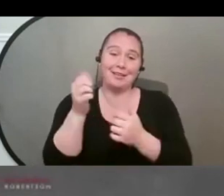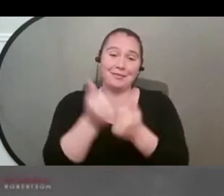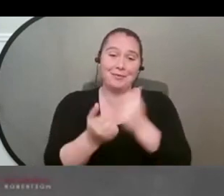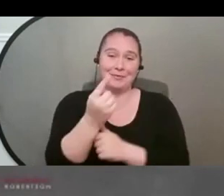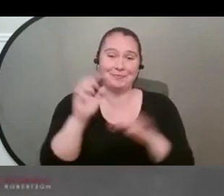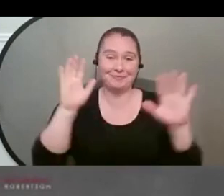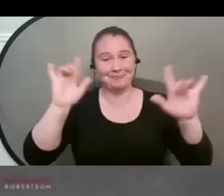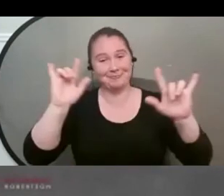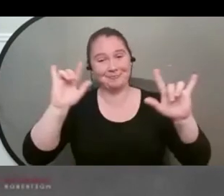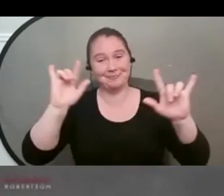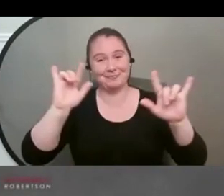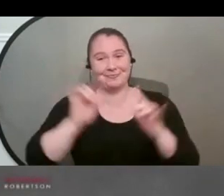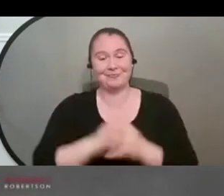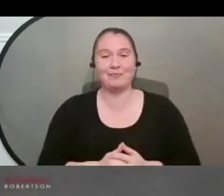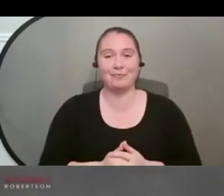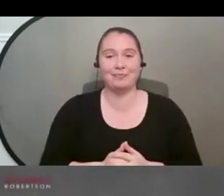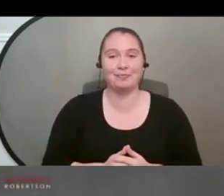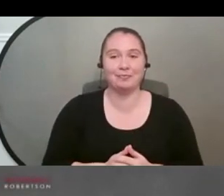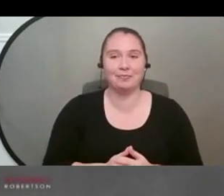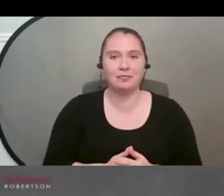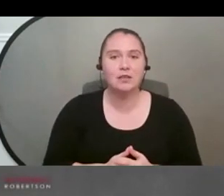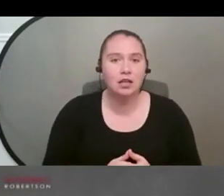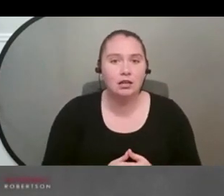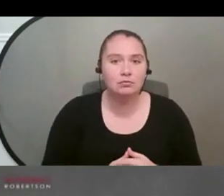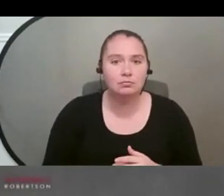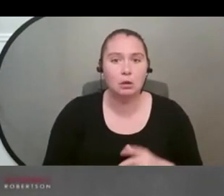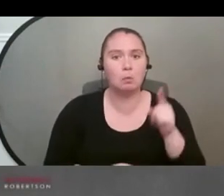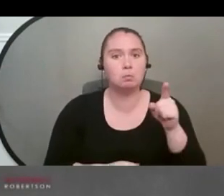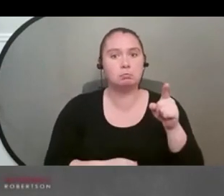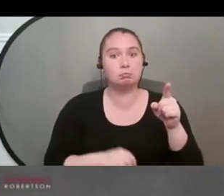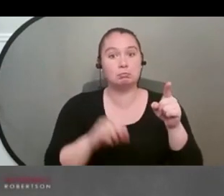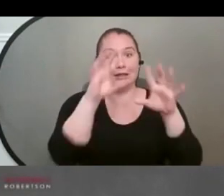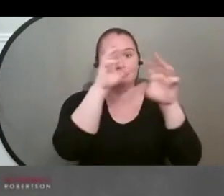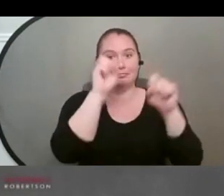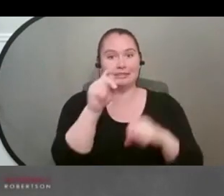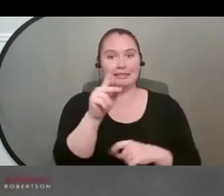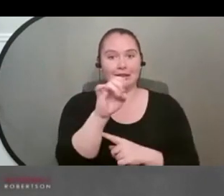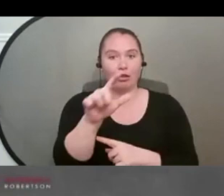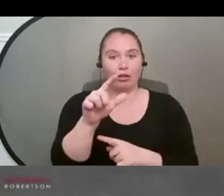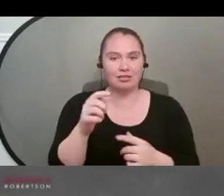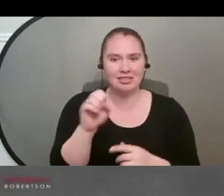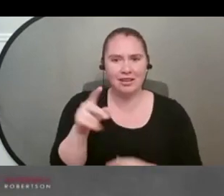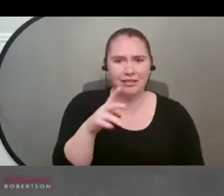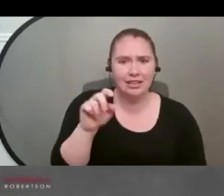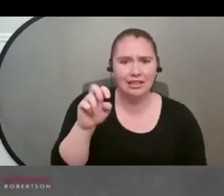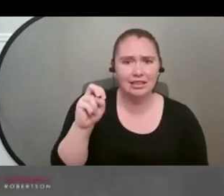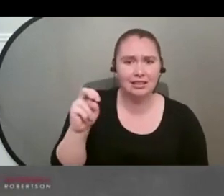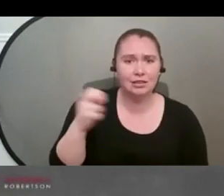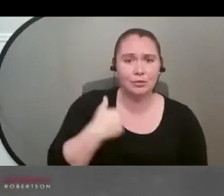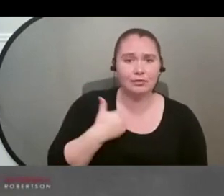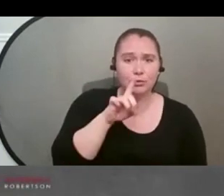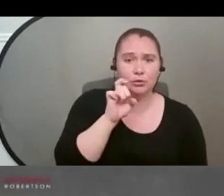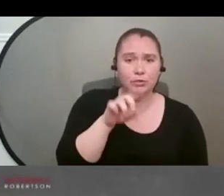Right now, but yeah. There's Yes, Stephanie, you have a question? Or are you saying bye?